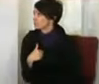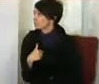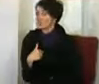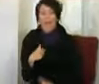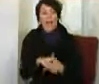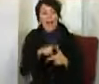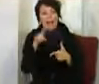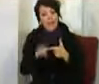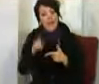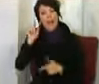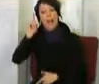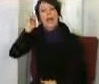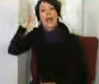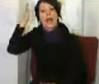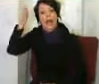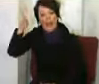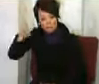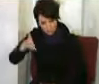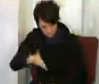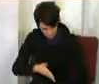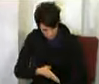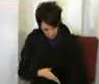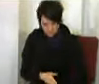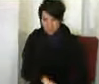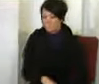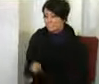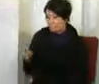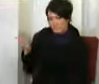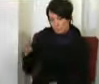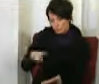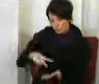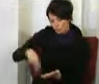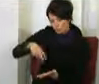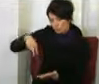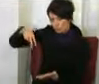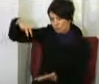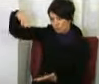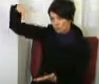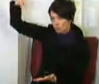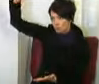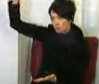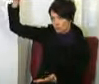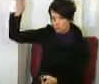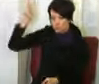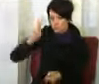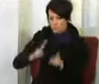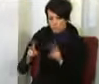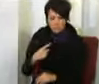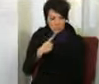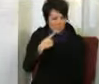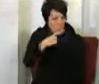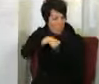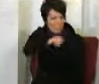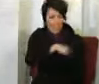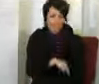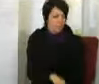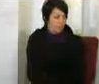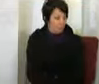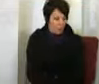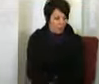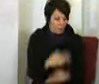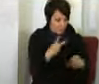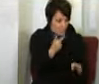And then a little while later, after he was resurrected and some folks came and told the disciples that they had seen him